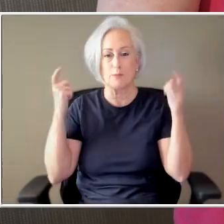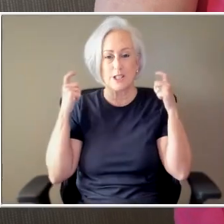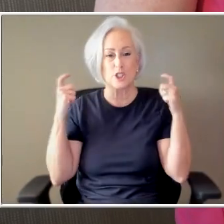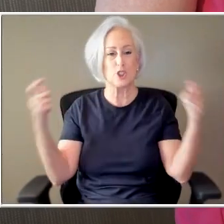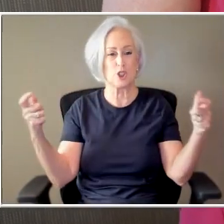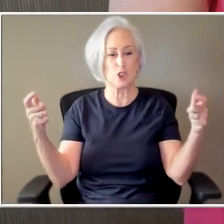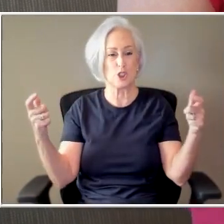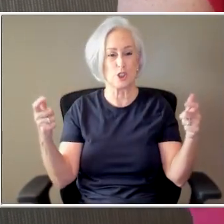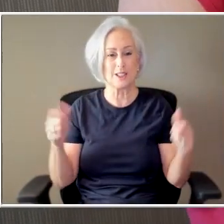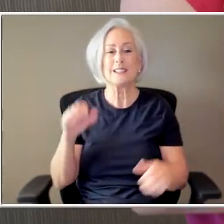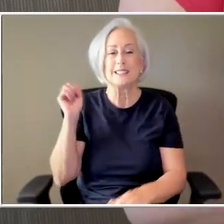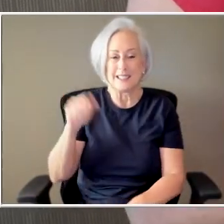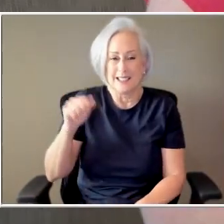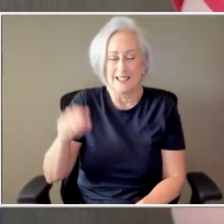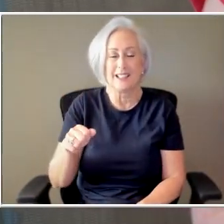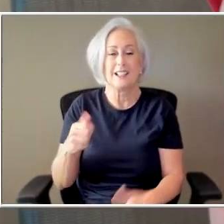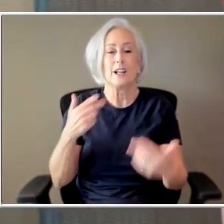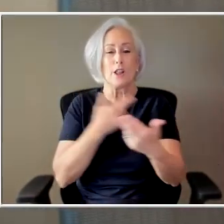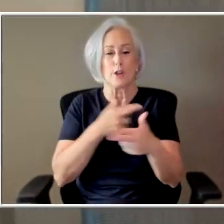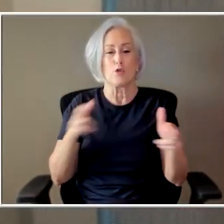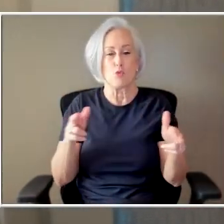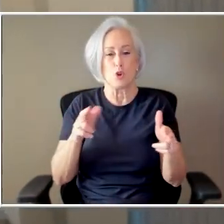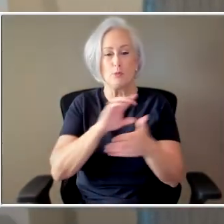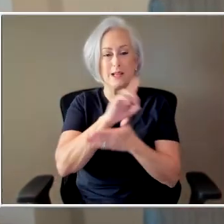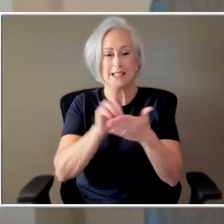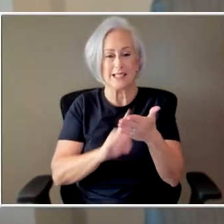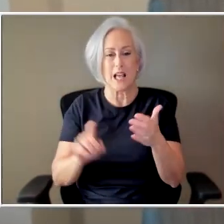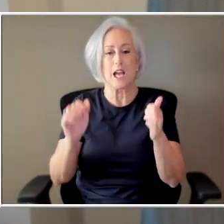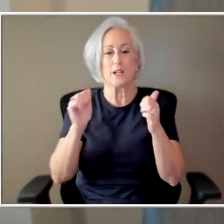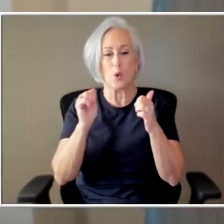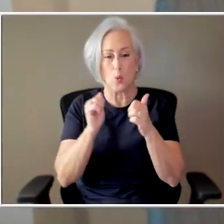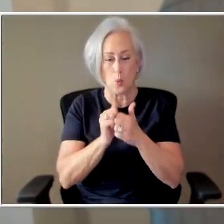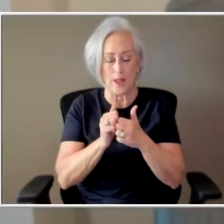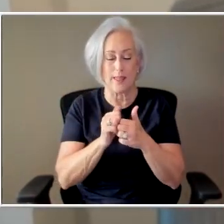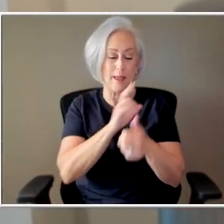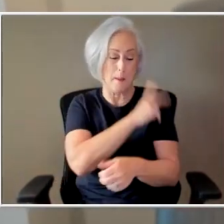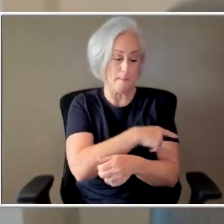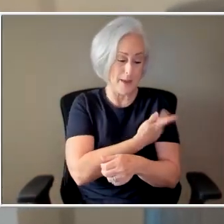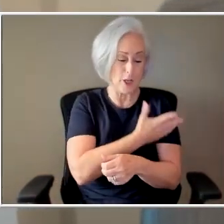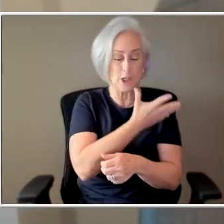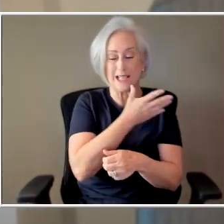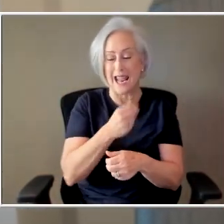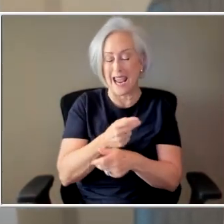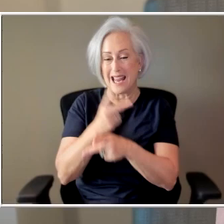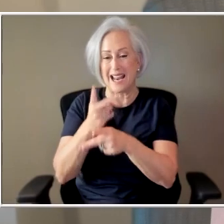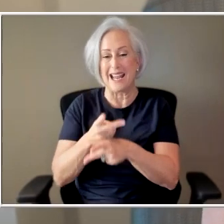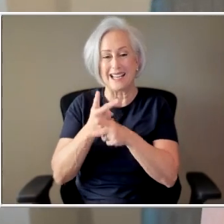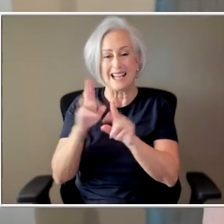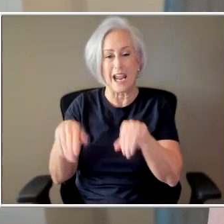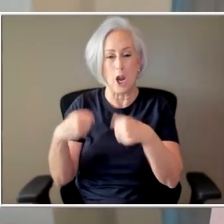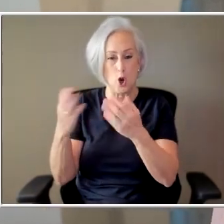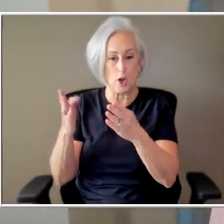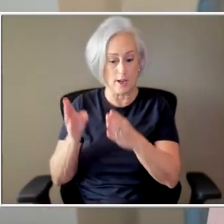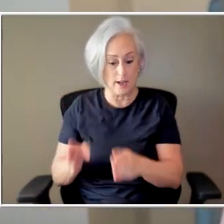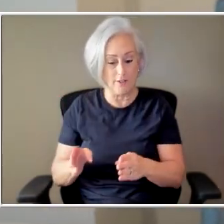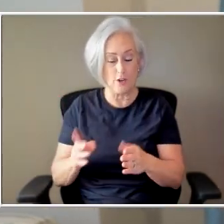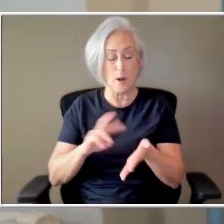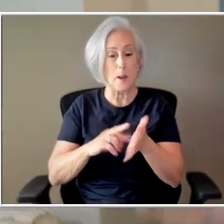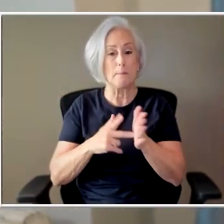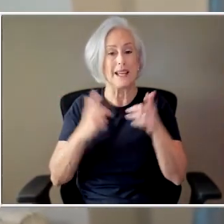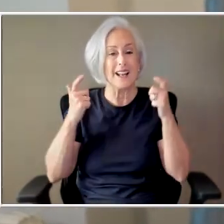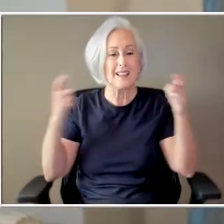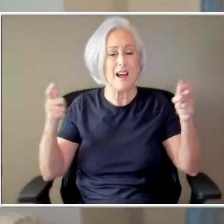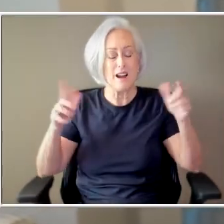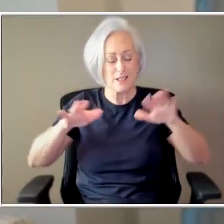had our rooms specifically designed with our patients and caregivers in mind. So they're really large. There's open space. We have